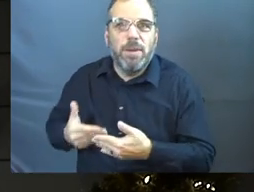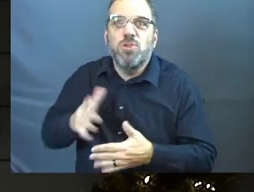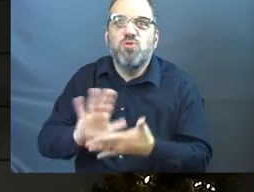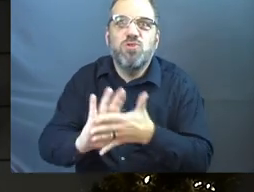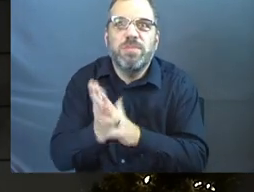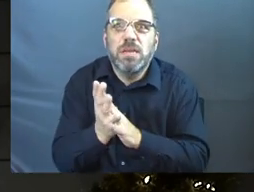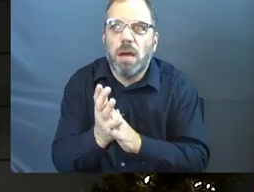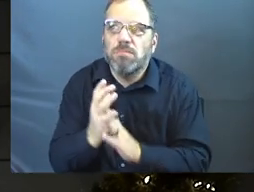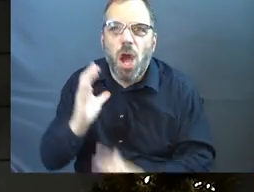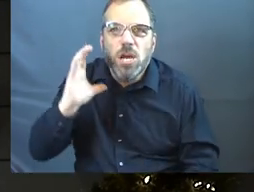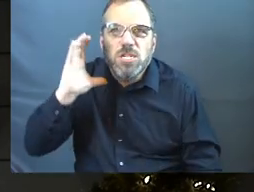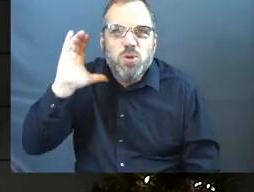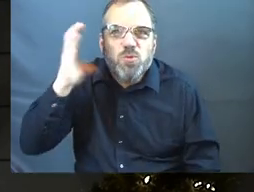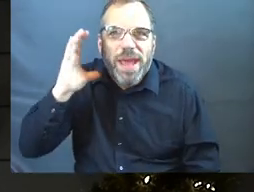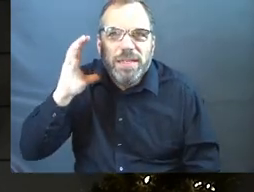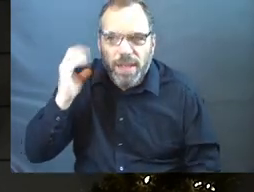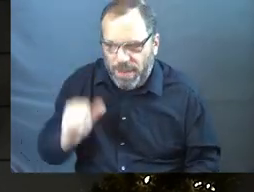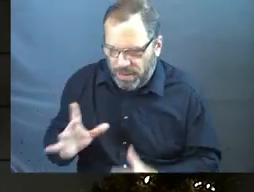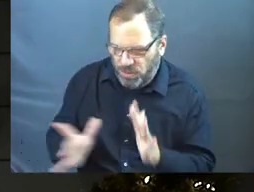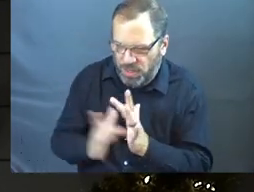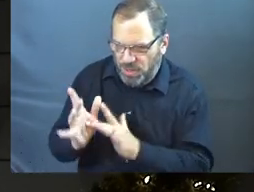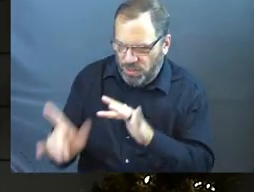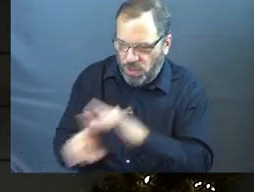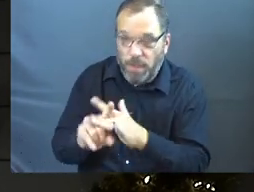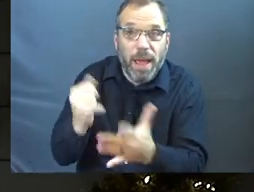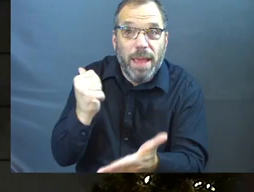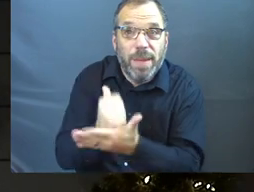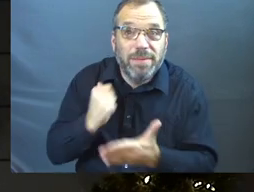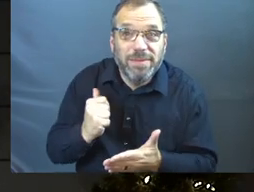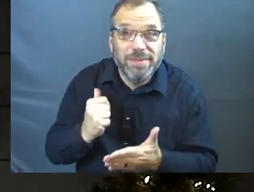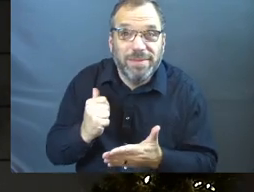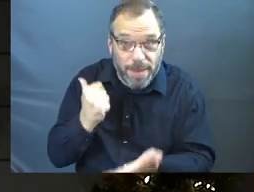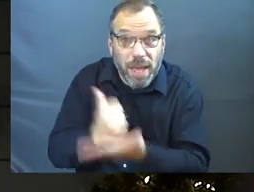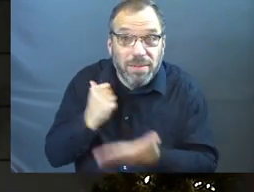crazy in Christmas because the difference maker has arrived. Amen?